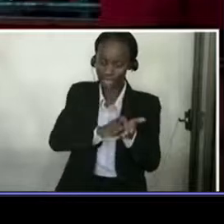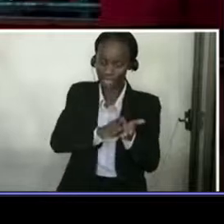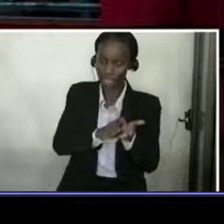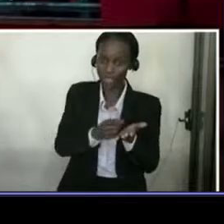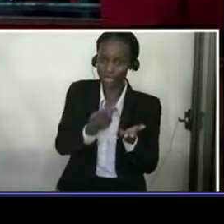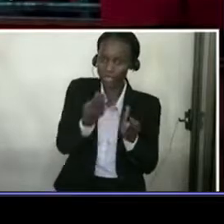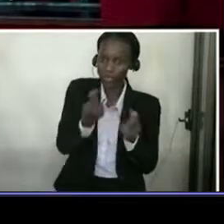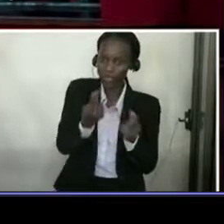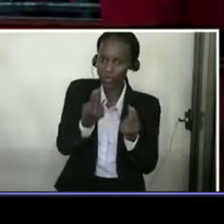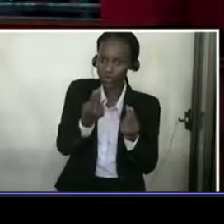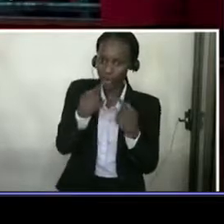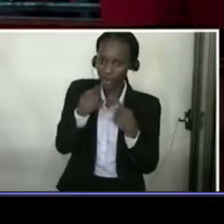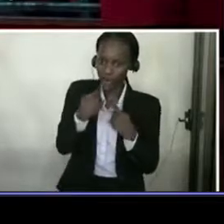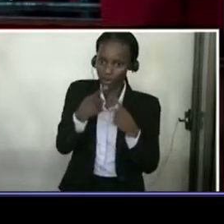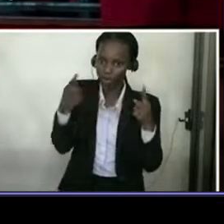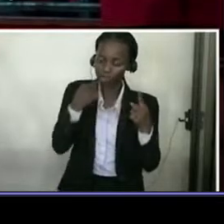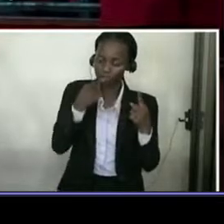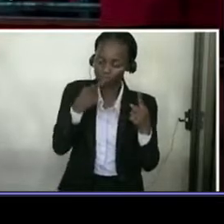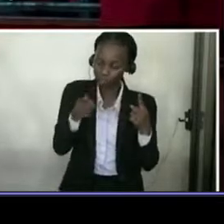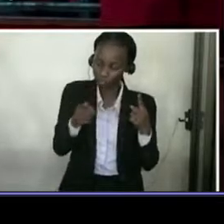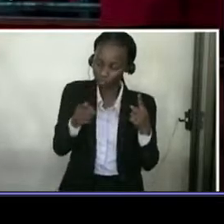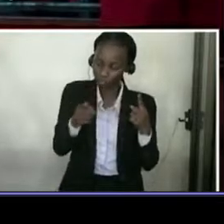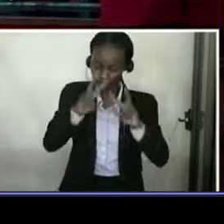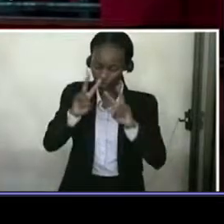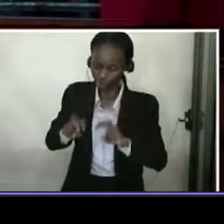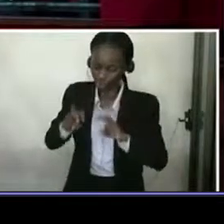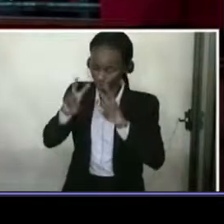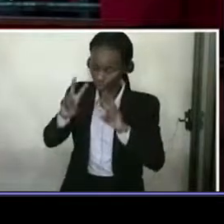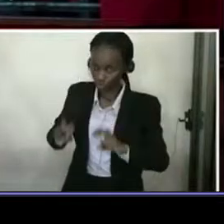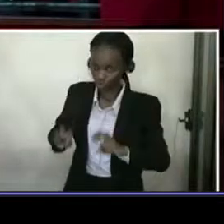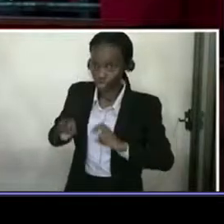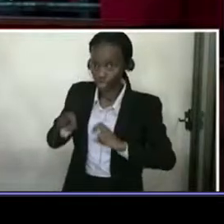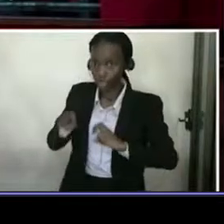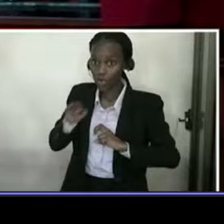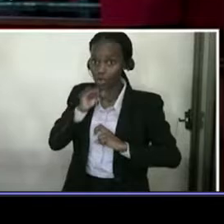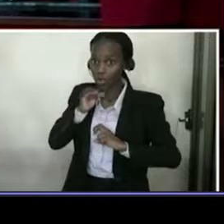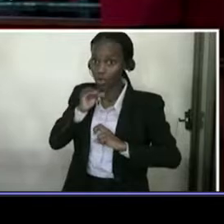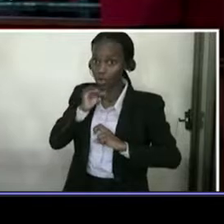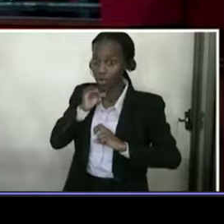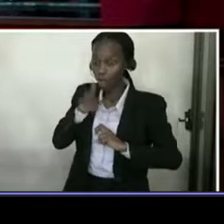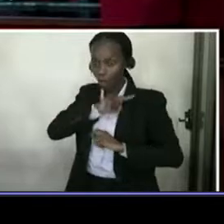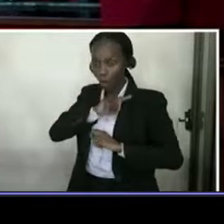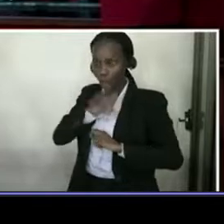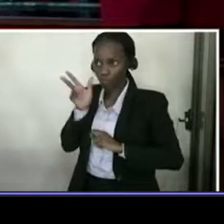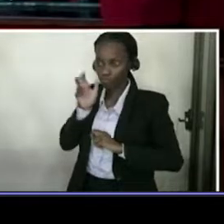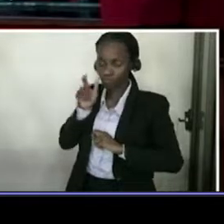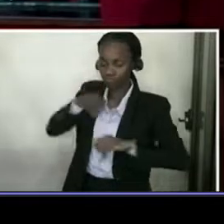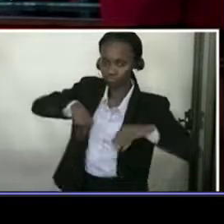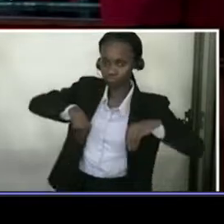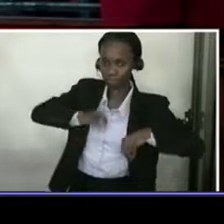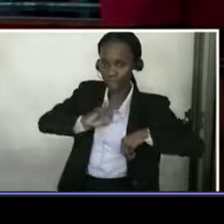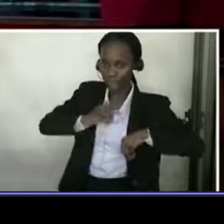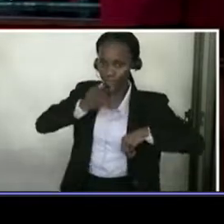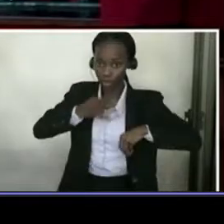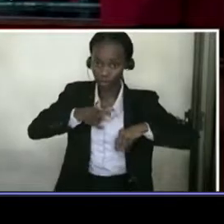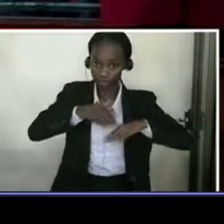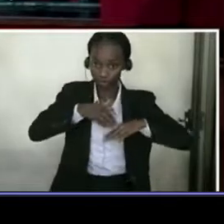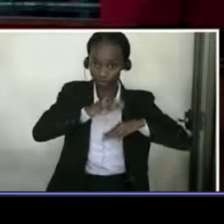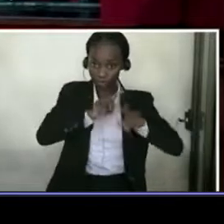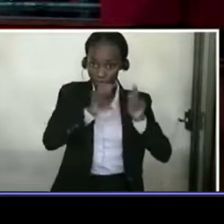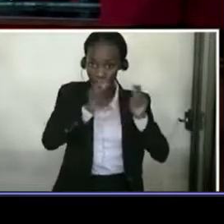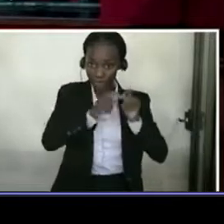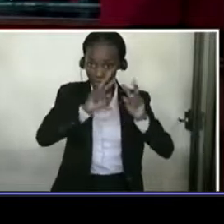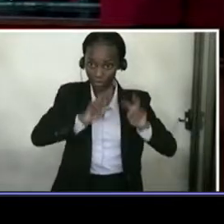proclamations authorizing special investigating unit to investigate allegations of corruption and maladministration in the affairs of